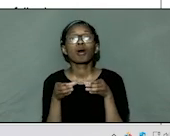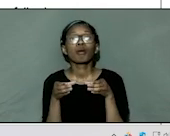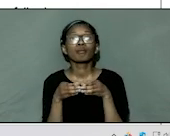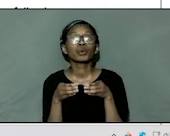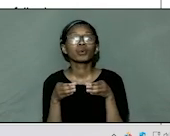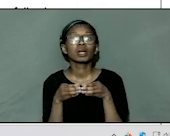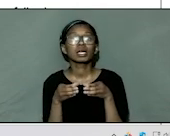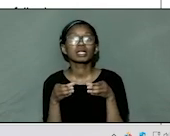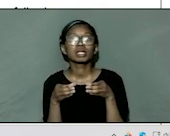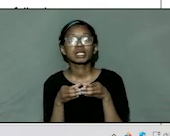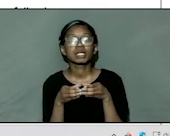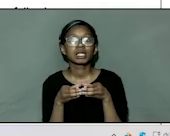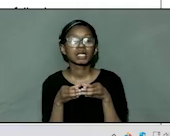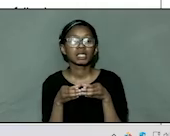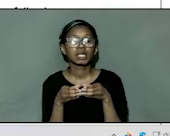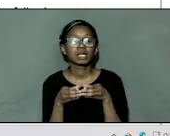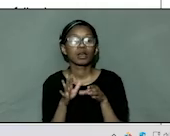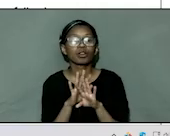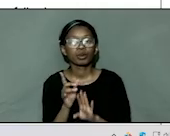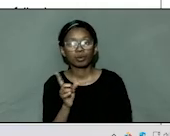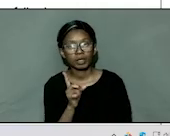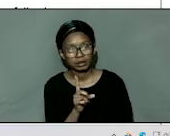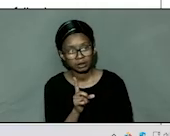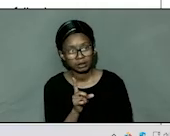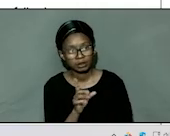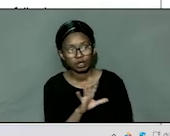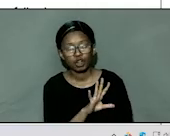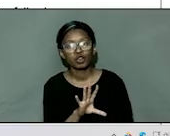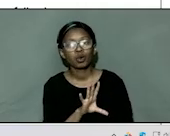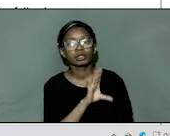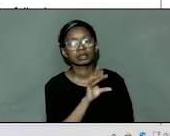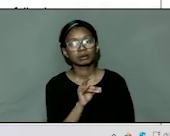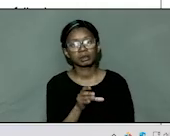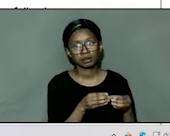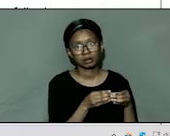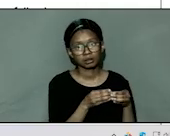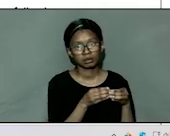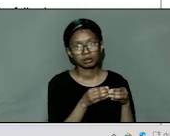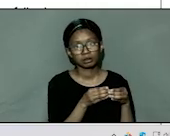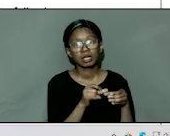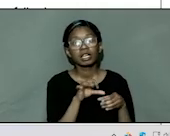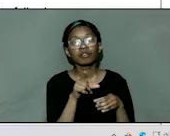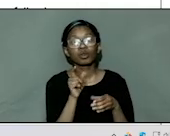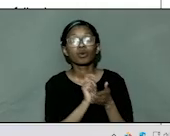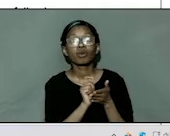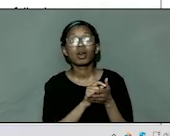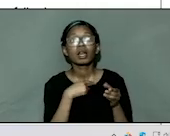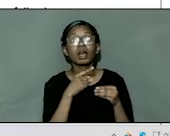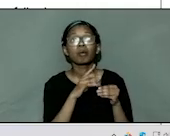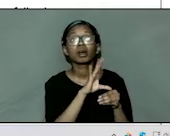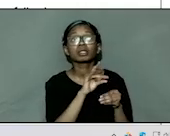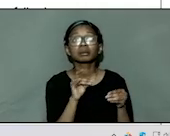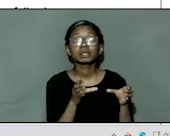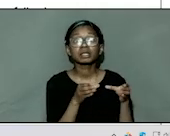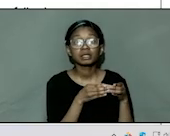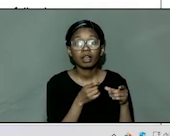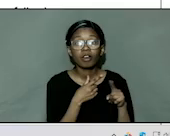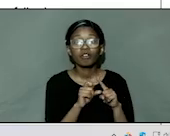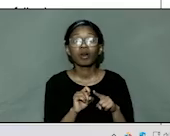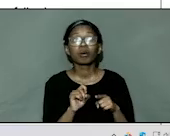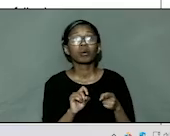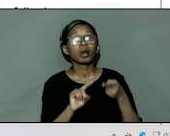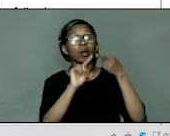population. Not a what? Not a species. Should you write about a species from the first bullet